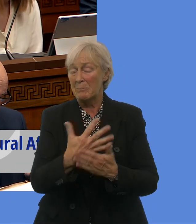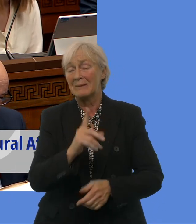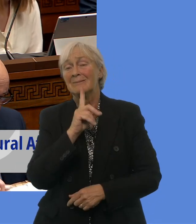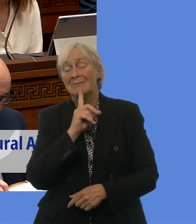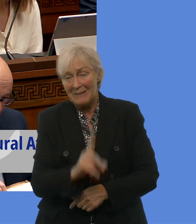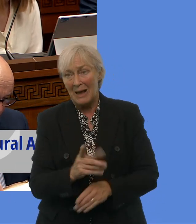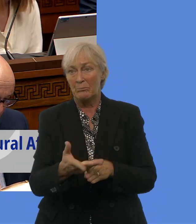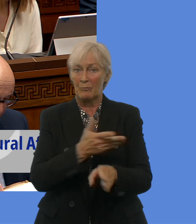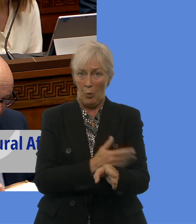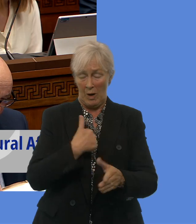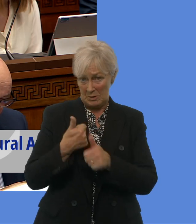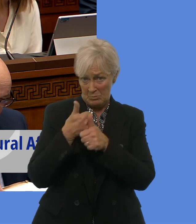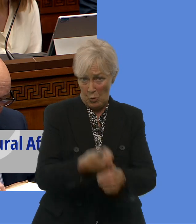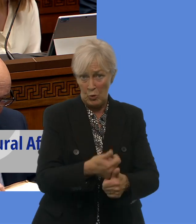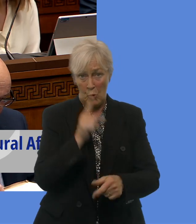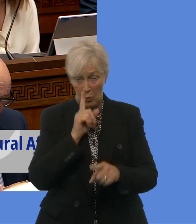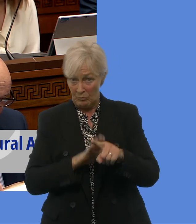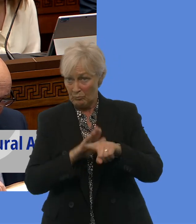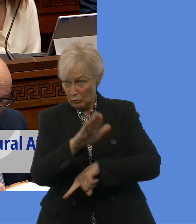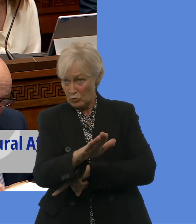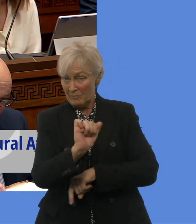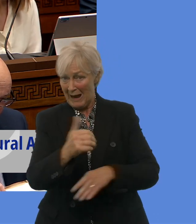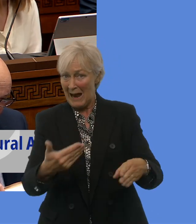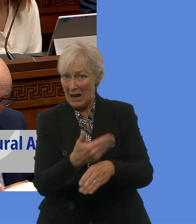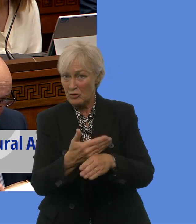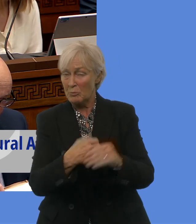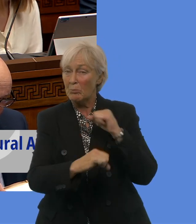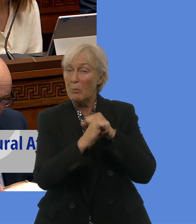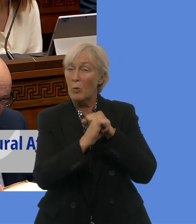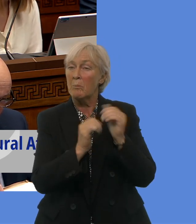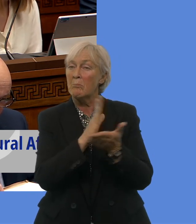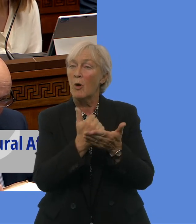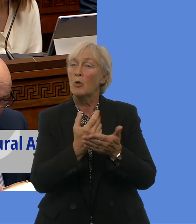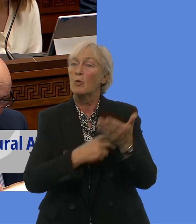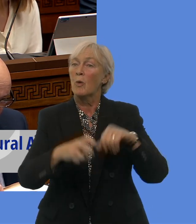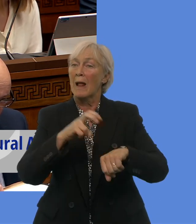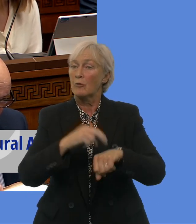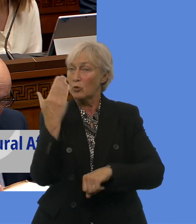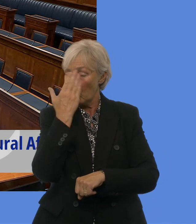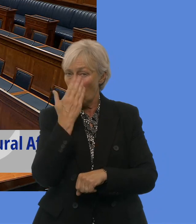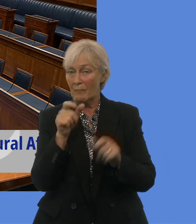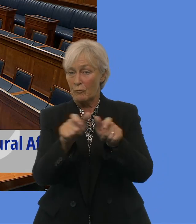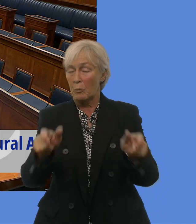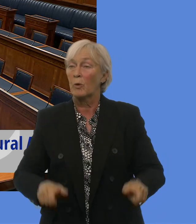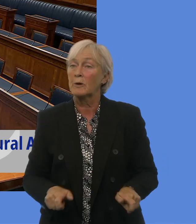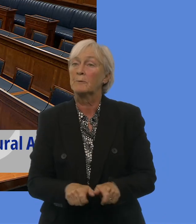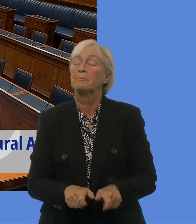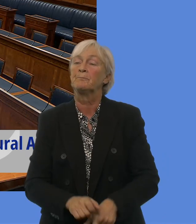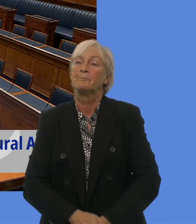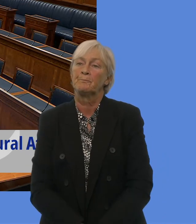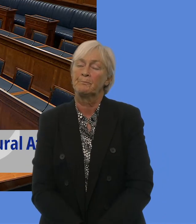previously, I am in support of this, and we look forward to taking forward actions to promote it as part of the Northern Ireland Food Strategy Framework Action Plan. Sean